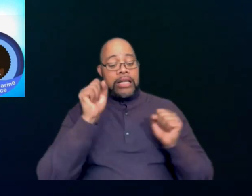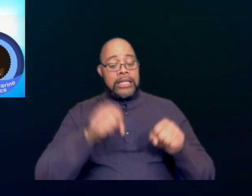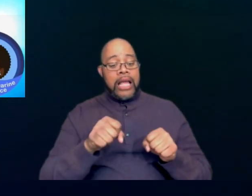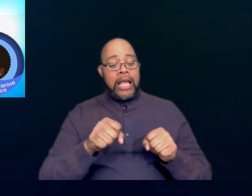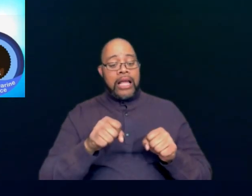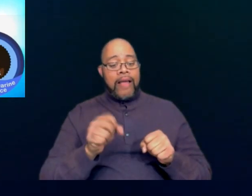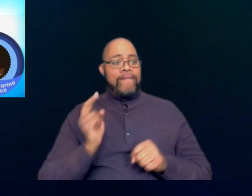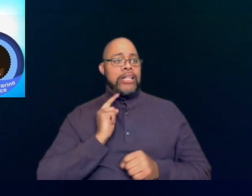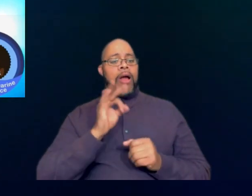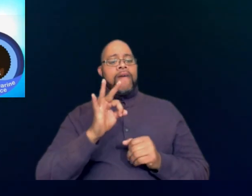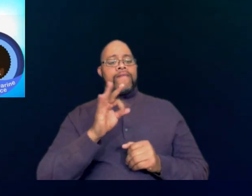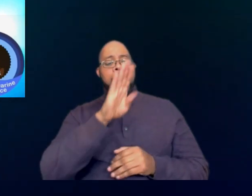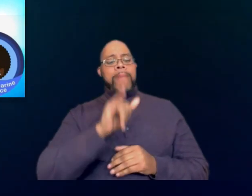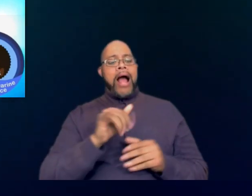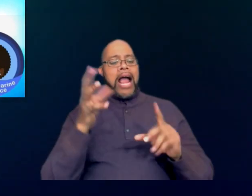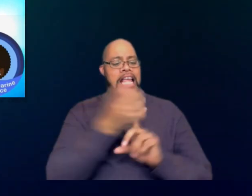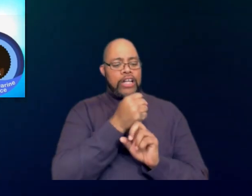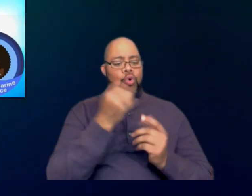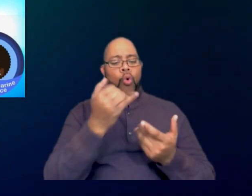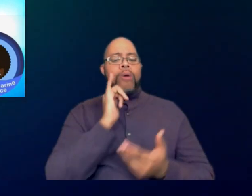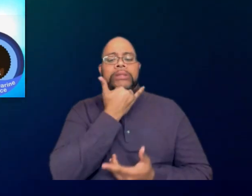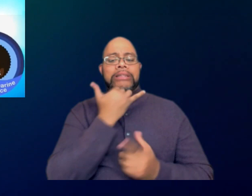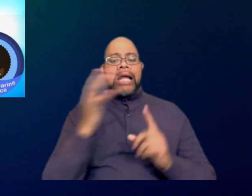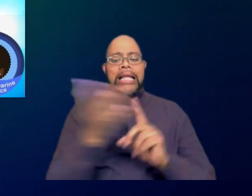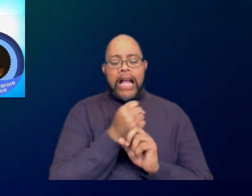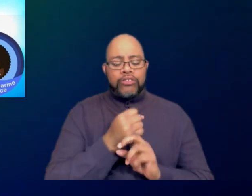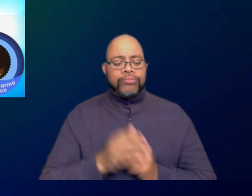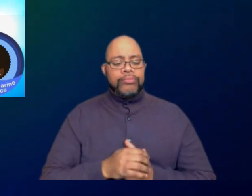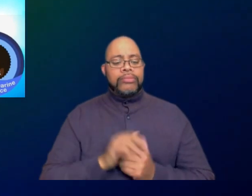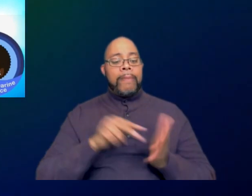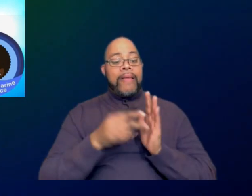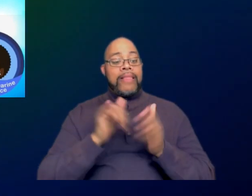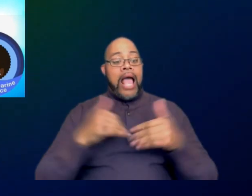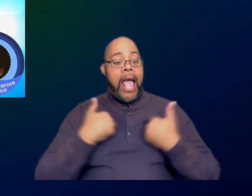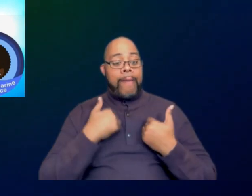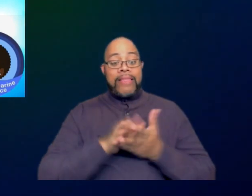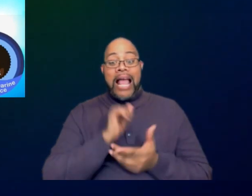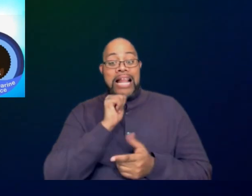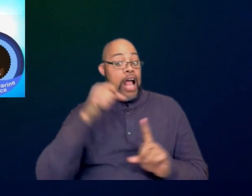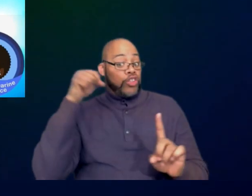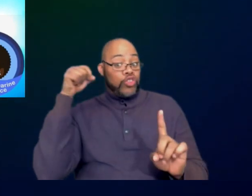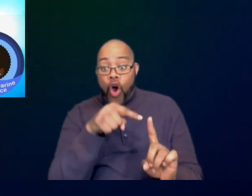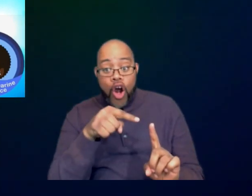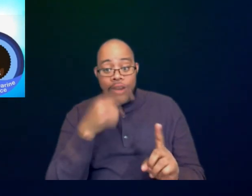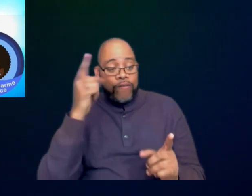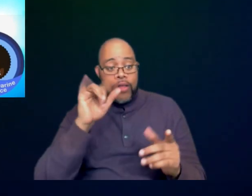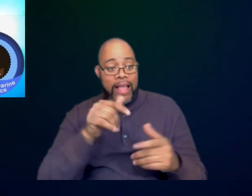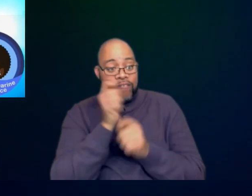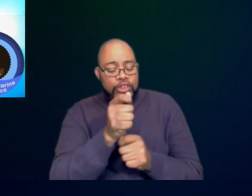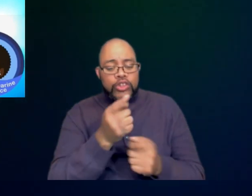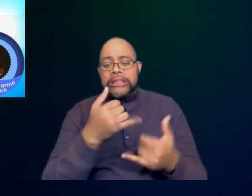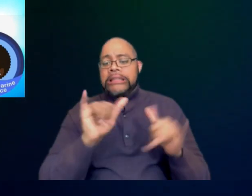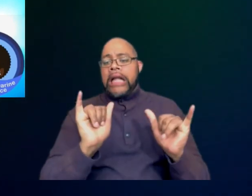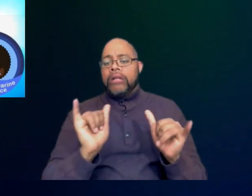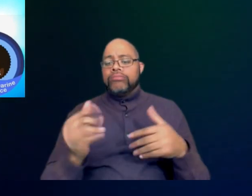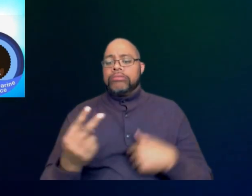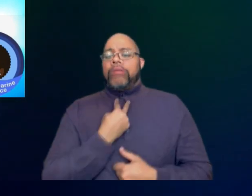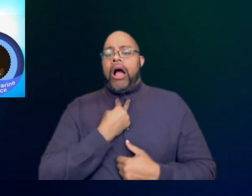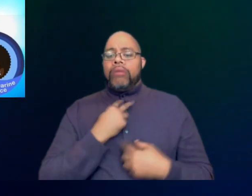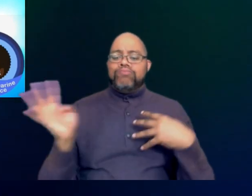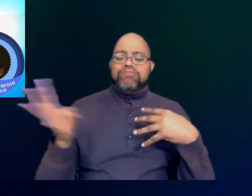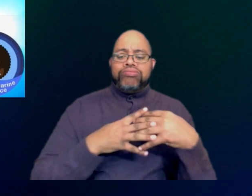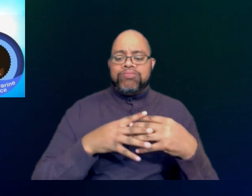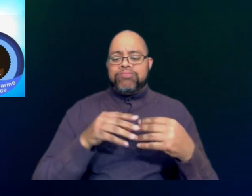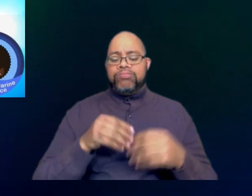animals can be a victim of bycatch or accidental capture. This means that animals that were not targeted for fishing were still